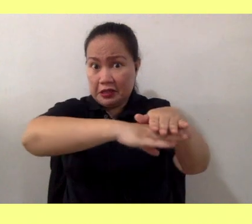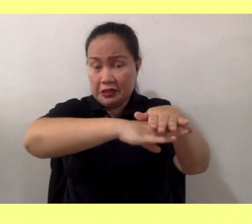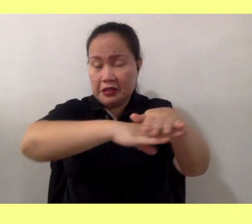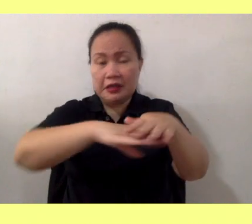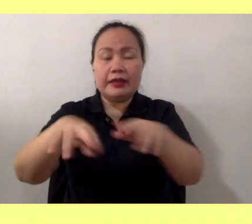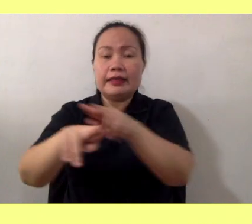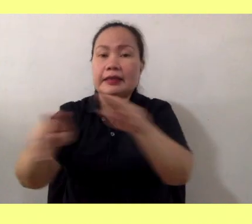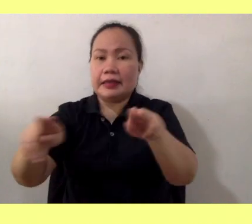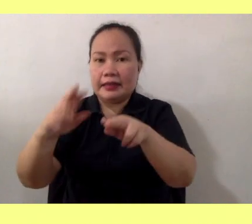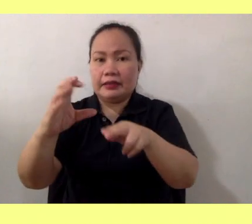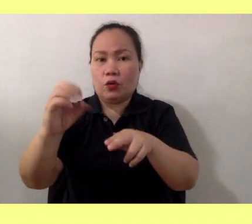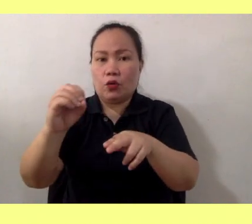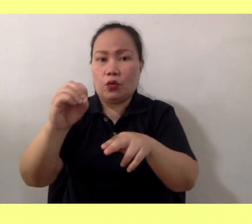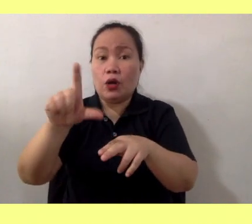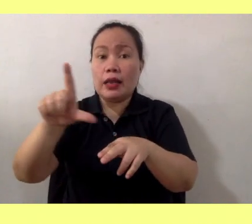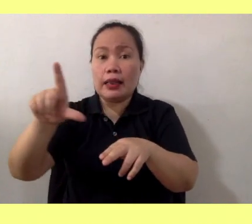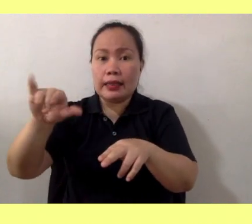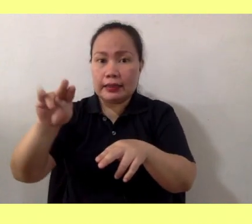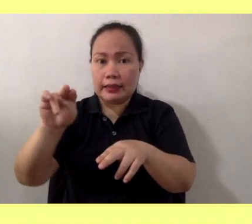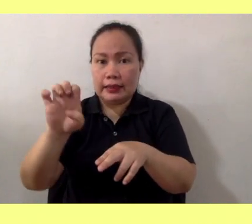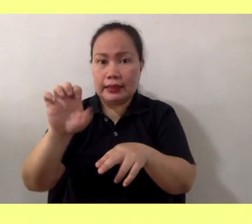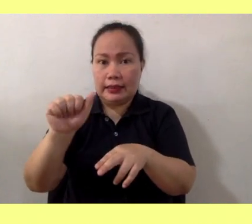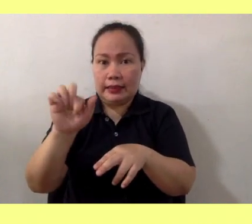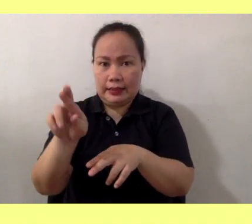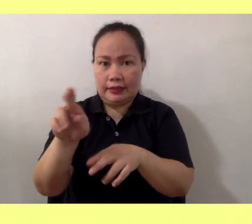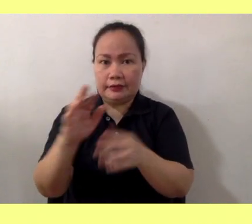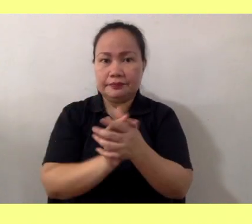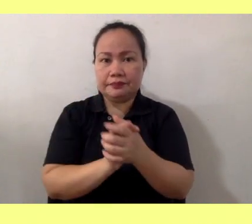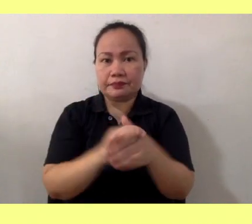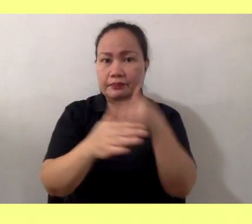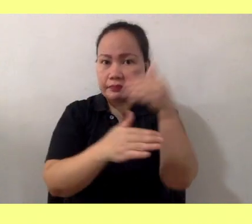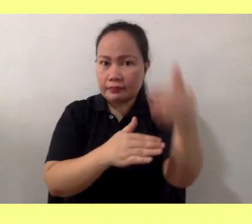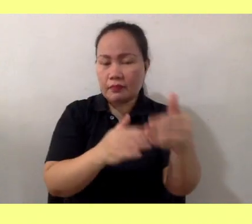sa isang line, so that is non-collinear.